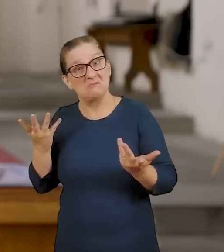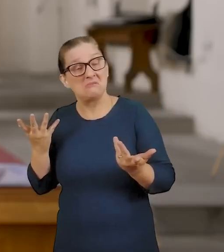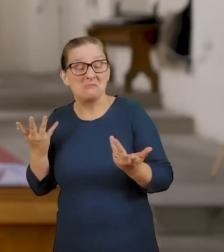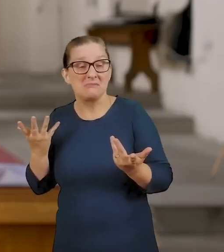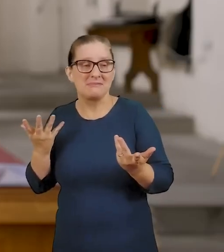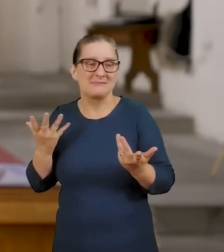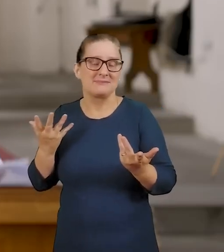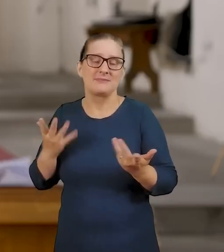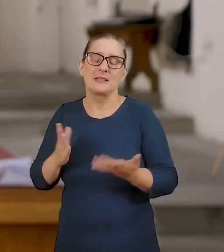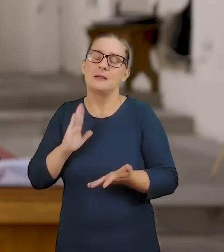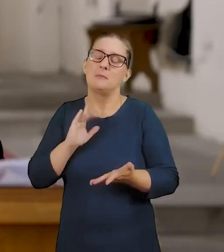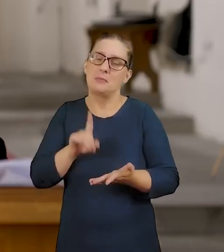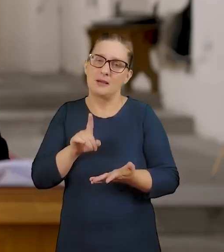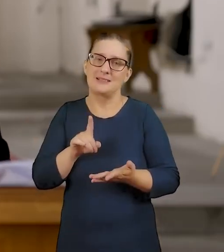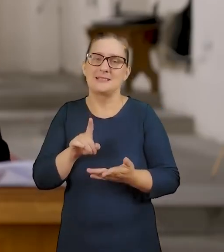tick.